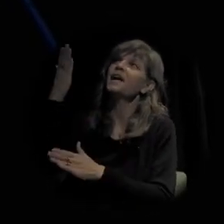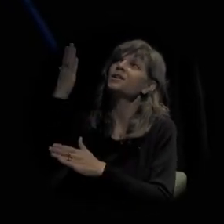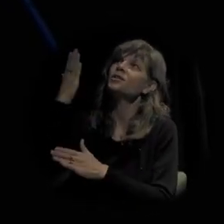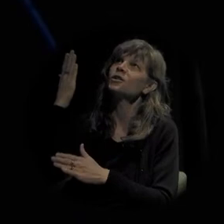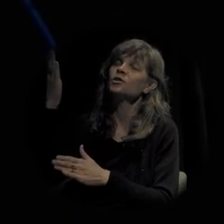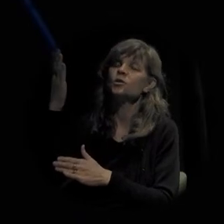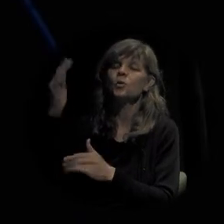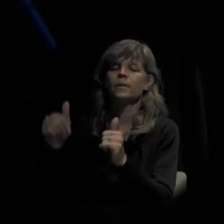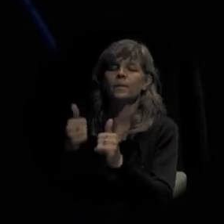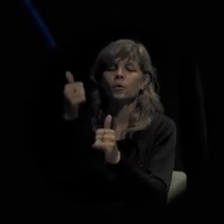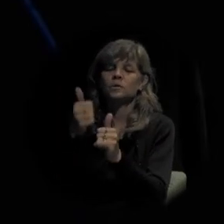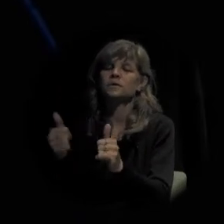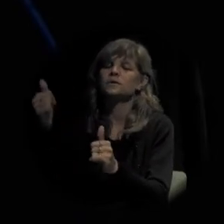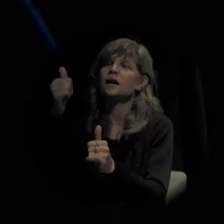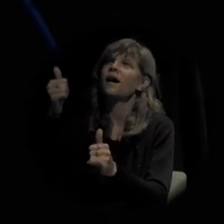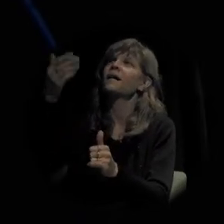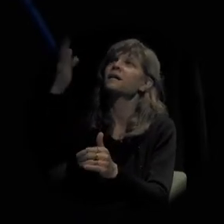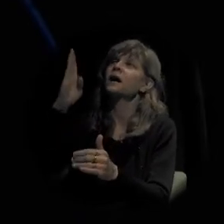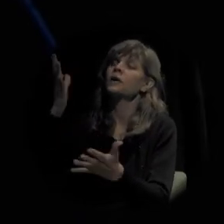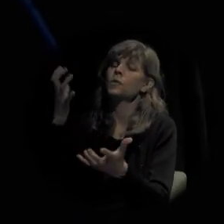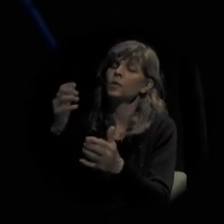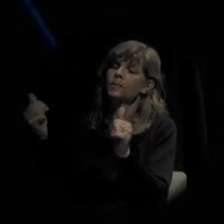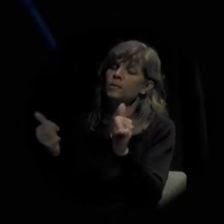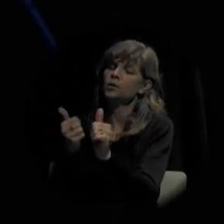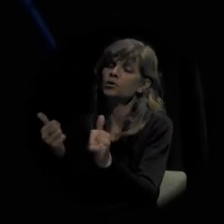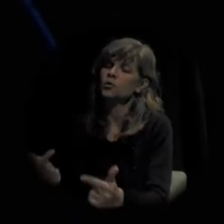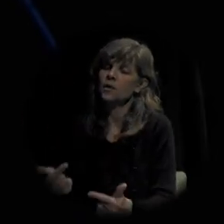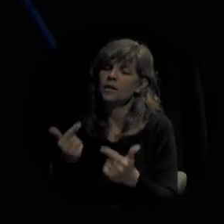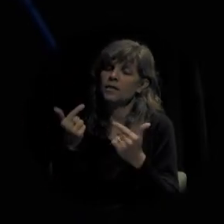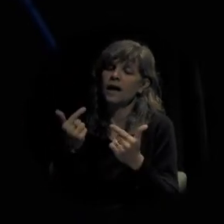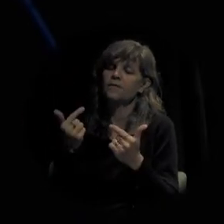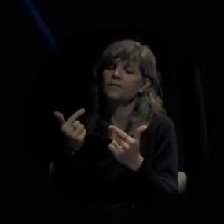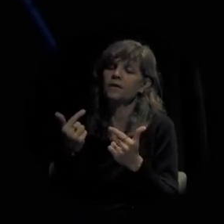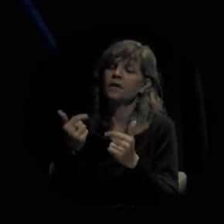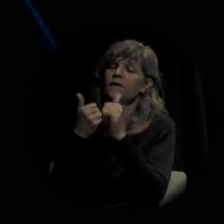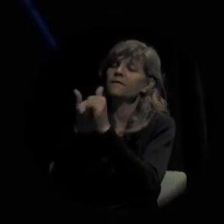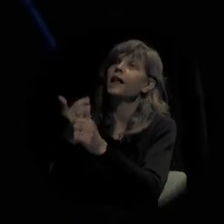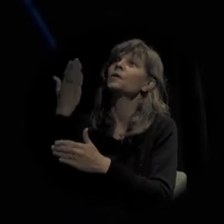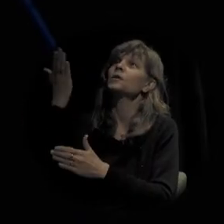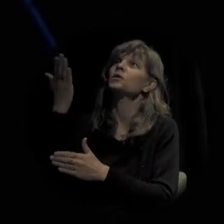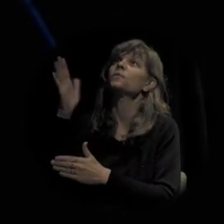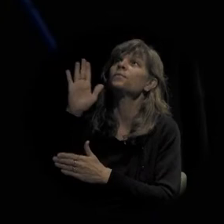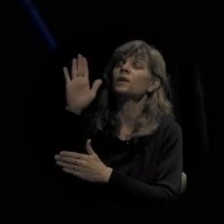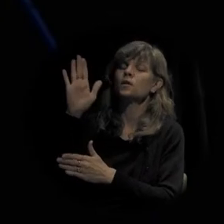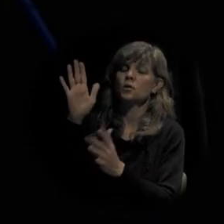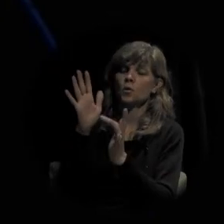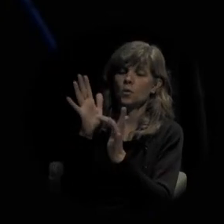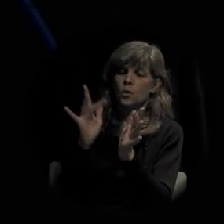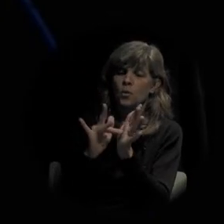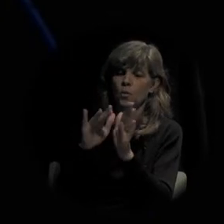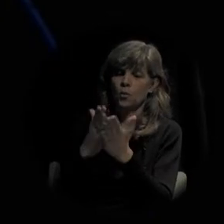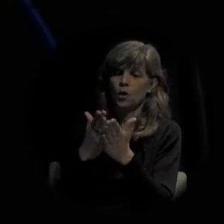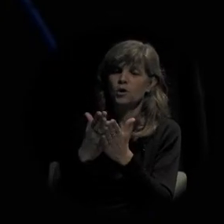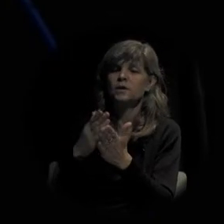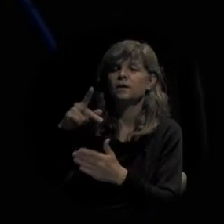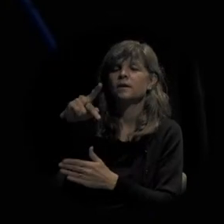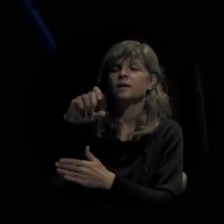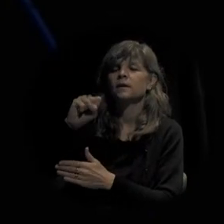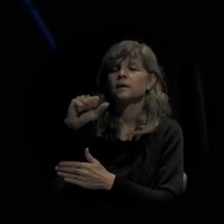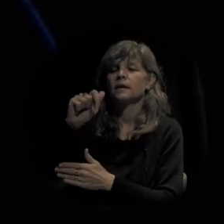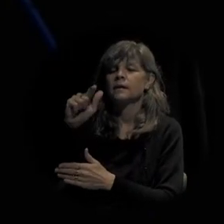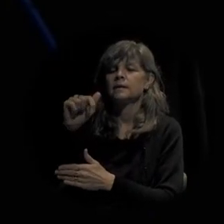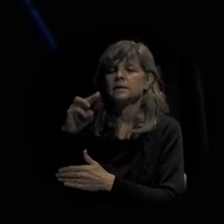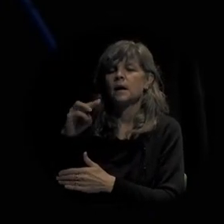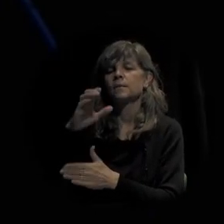that pursues you. Your word tells us in Psalm 139 that you knit us together even in